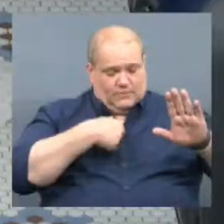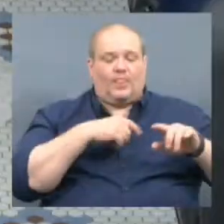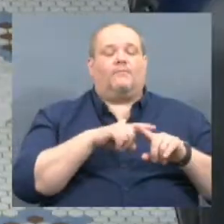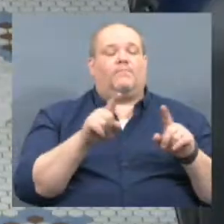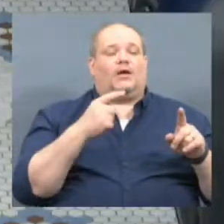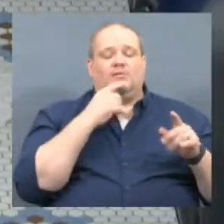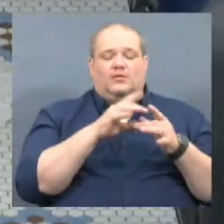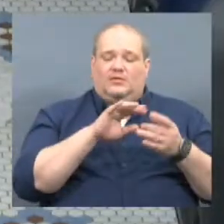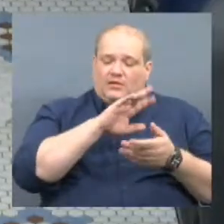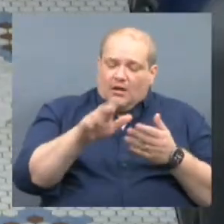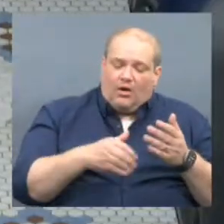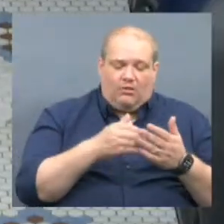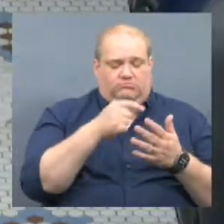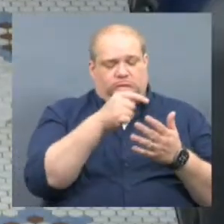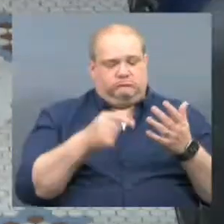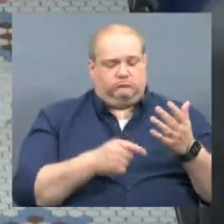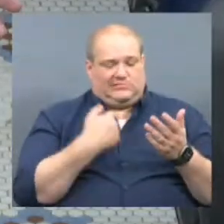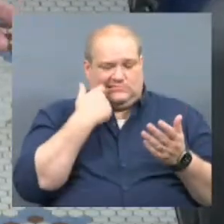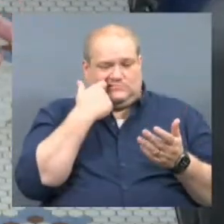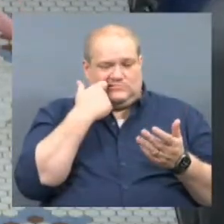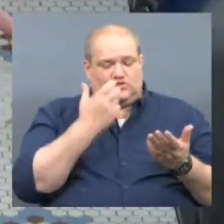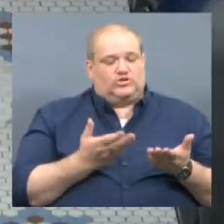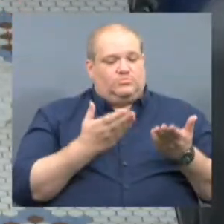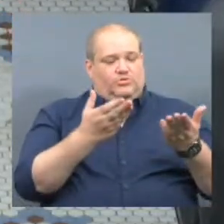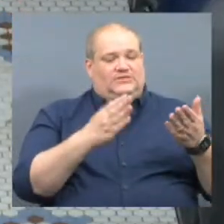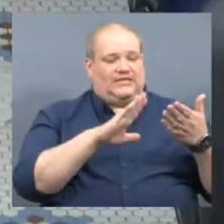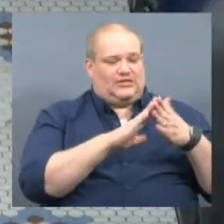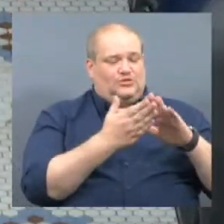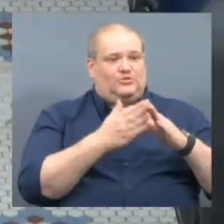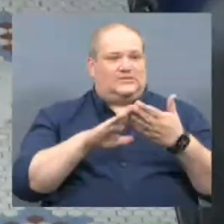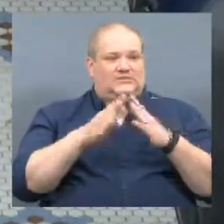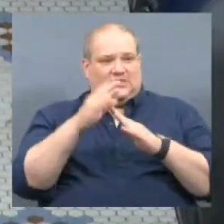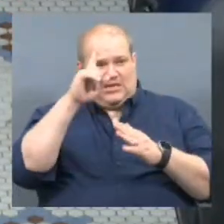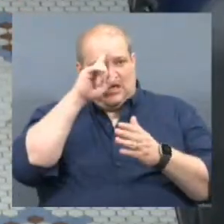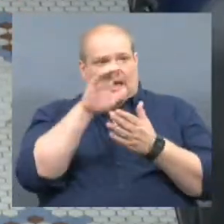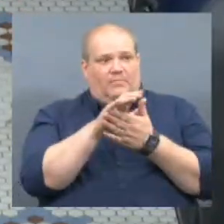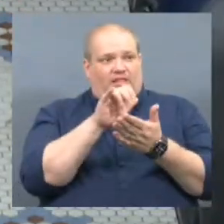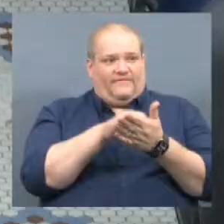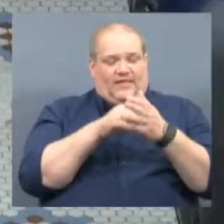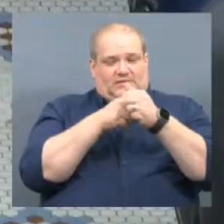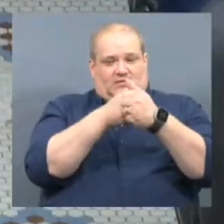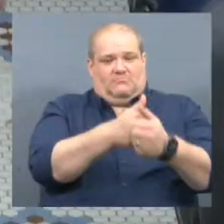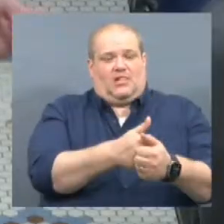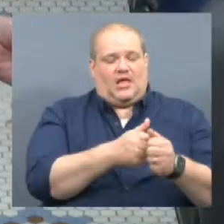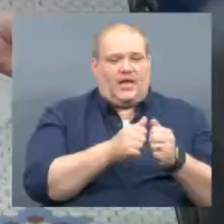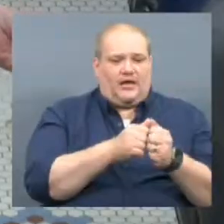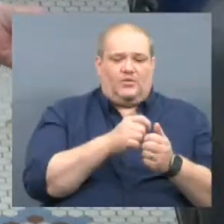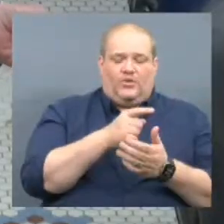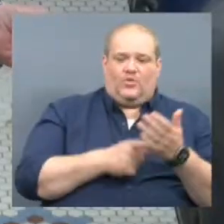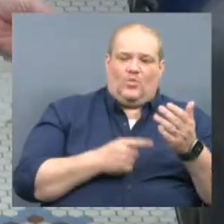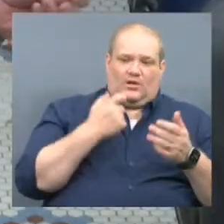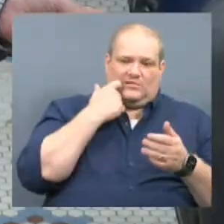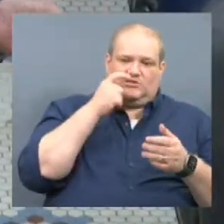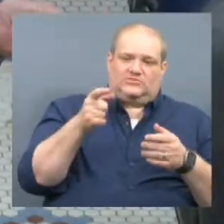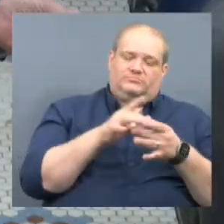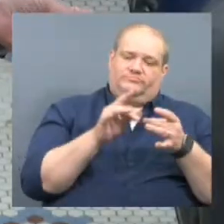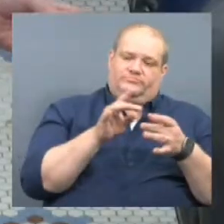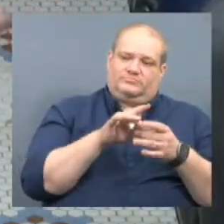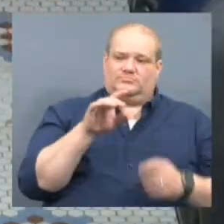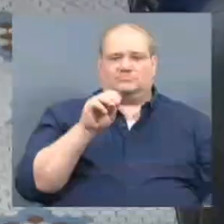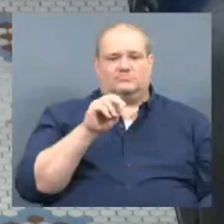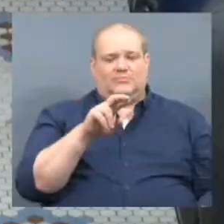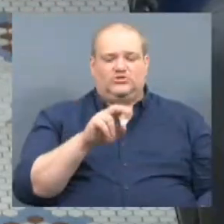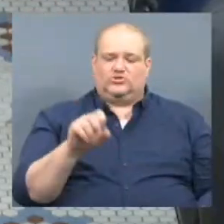is all of the stuff that we presented to the city, I believe is compliant with what just, Stodola just